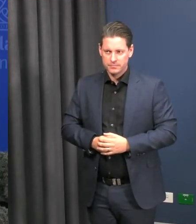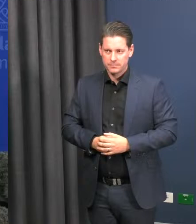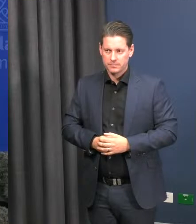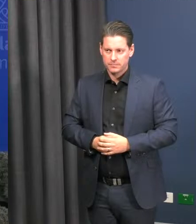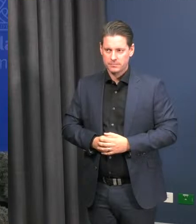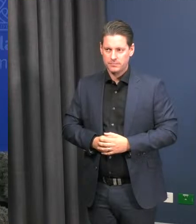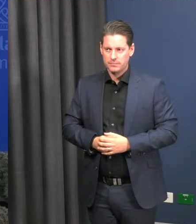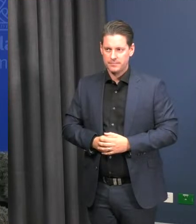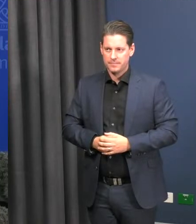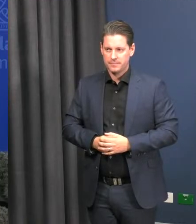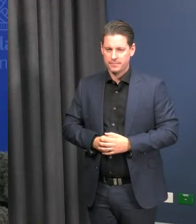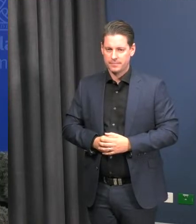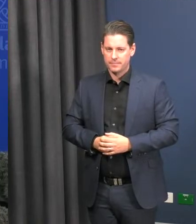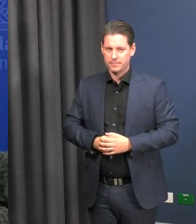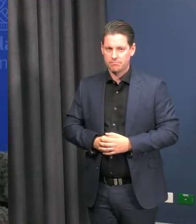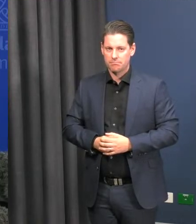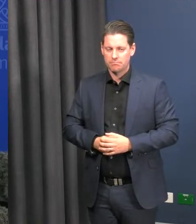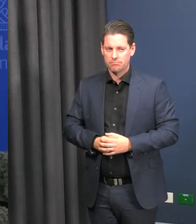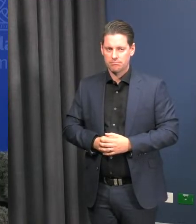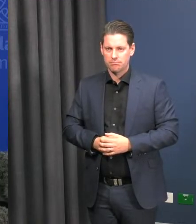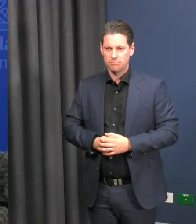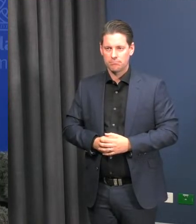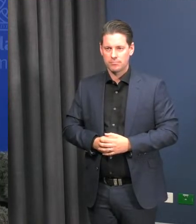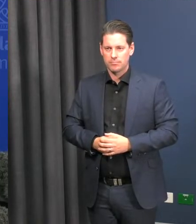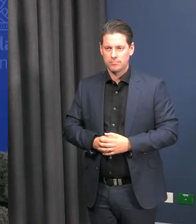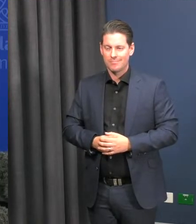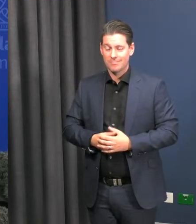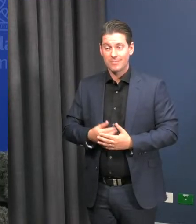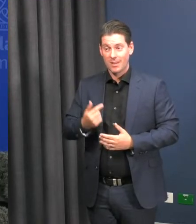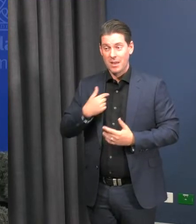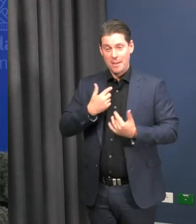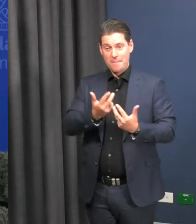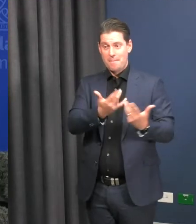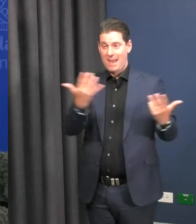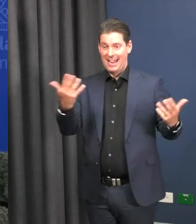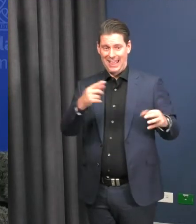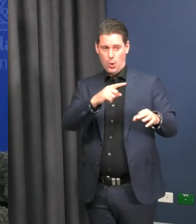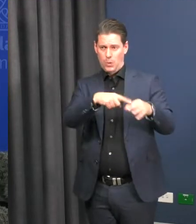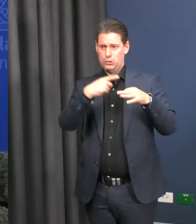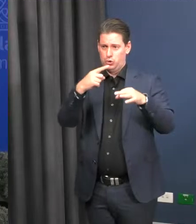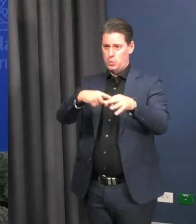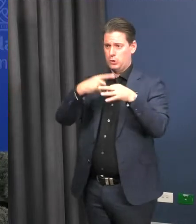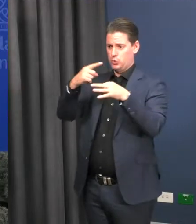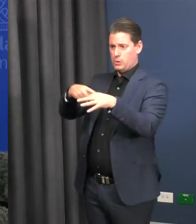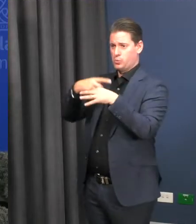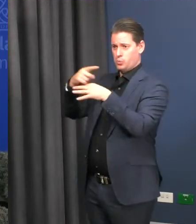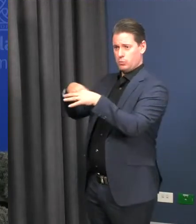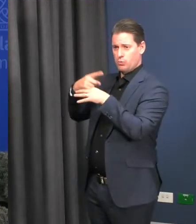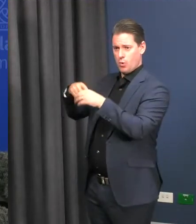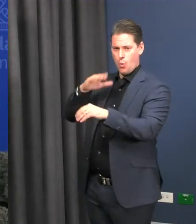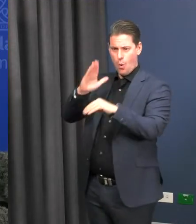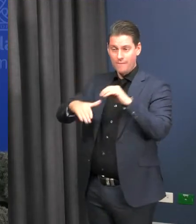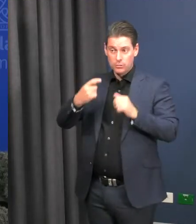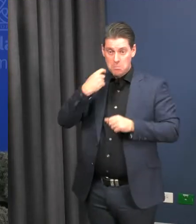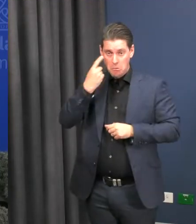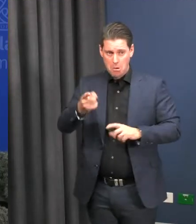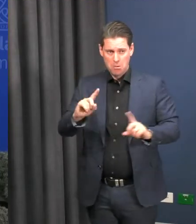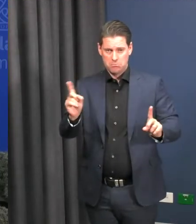I also just wanted to say that I get a lot of questions from people about what tomorrow and the next day might look